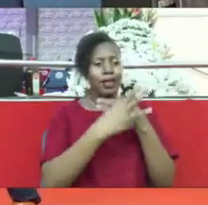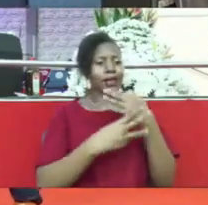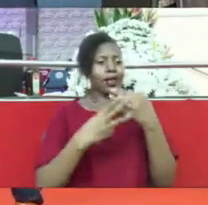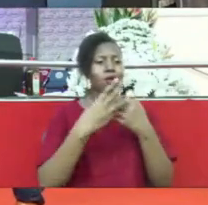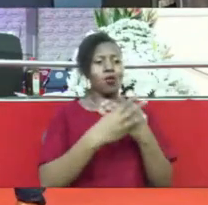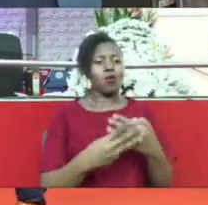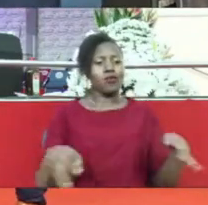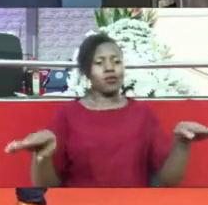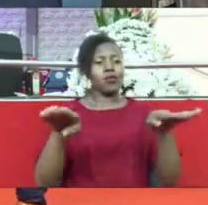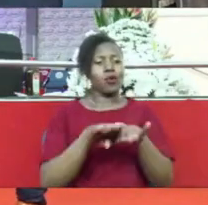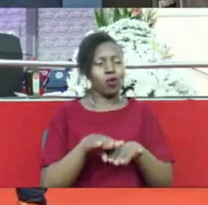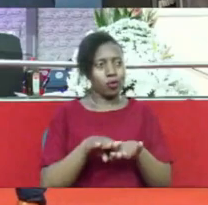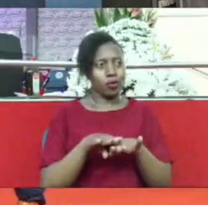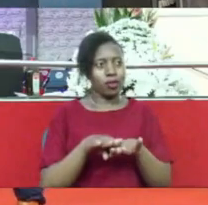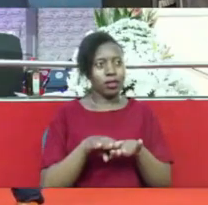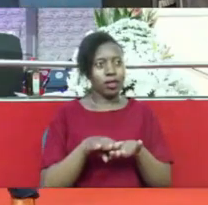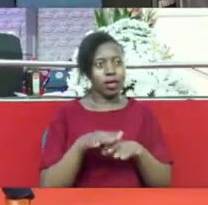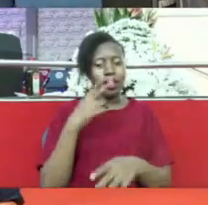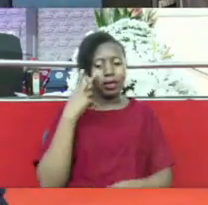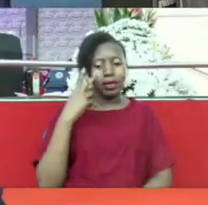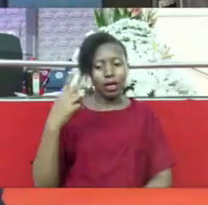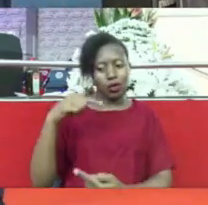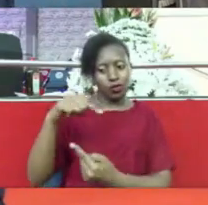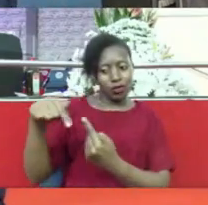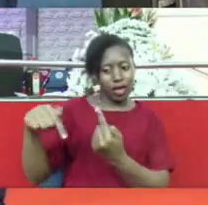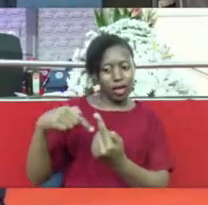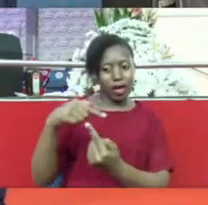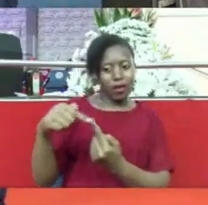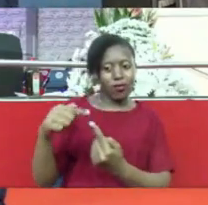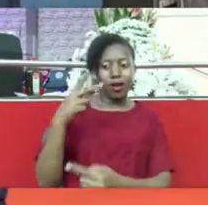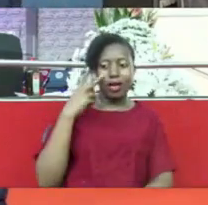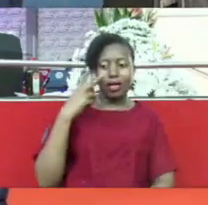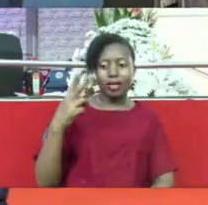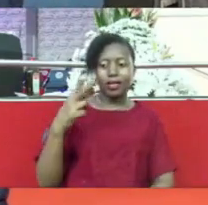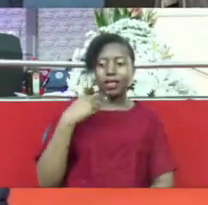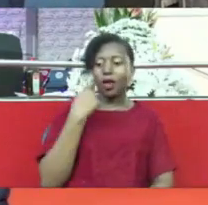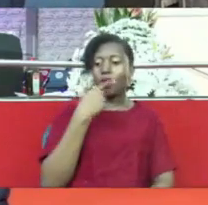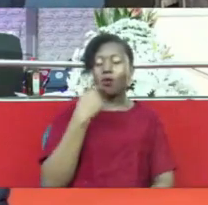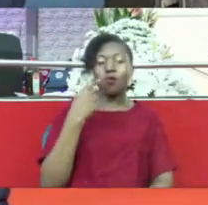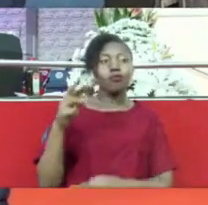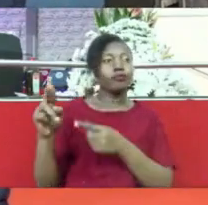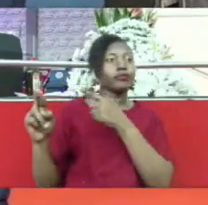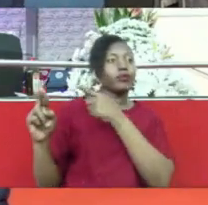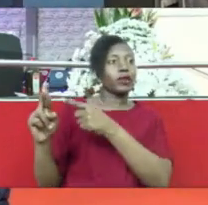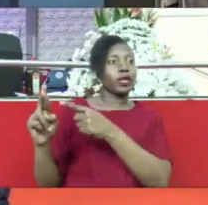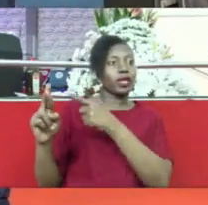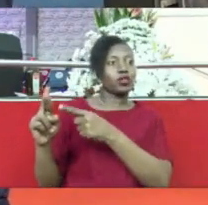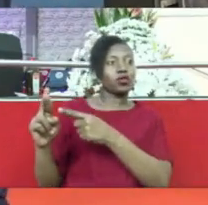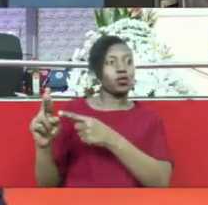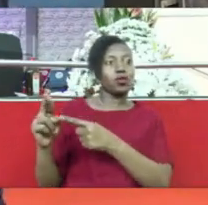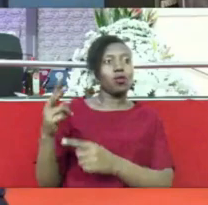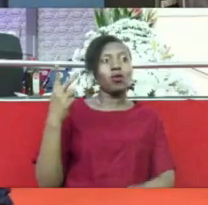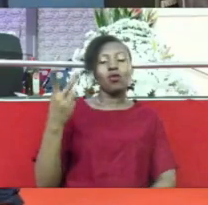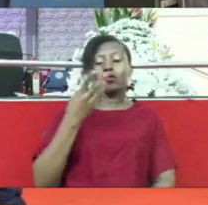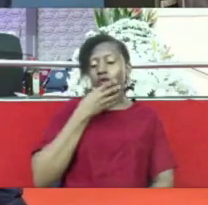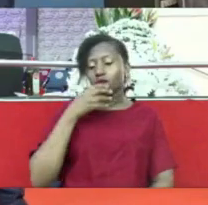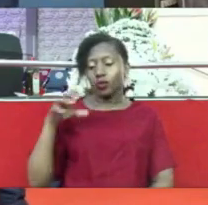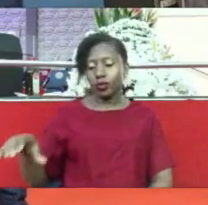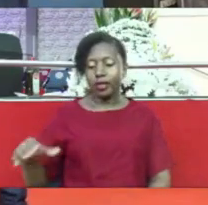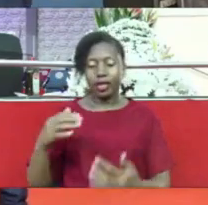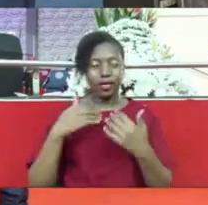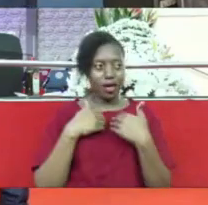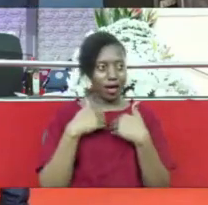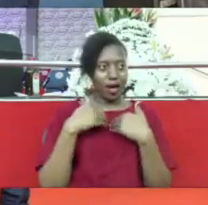tasa tena. He looks around. Anaangalia. See Rachel. Anamuona Rachel. Now has 2 children, 2 sons. Ako na wana